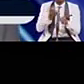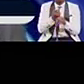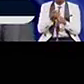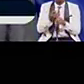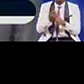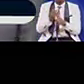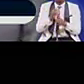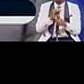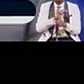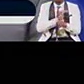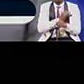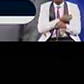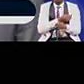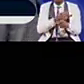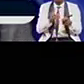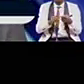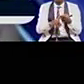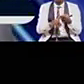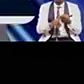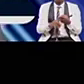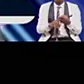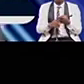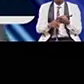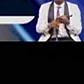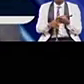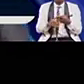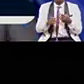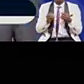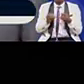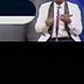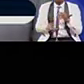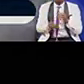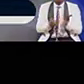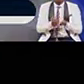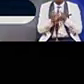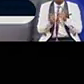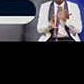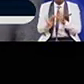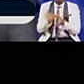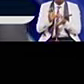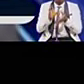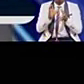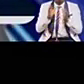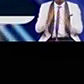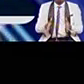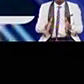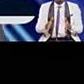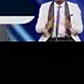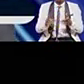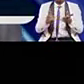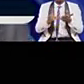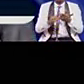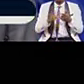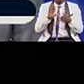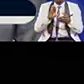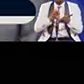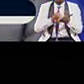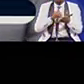Conserve converts. Promise the Lord you'll be committed to scriptural